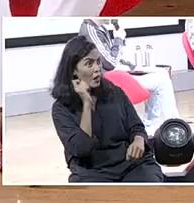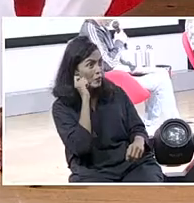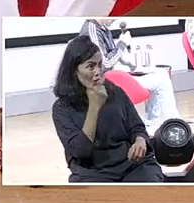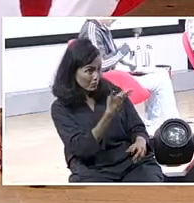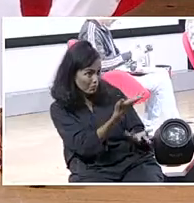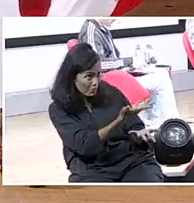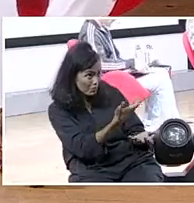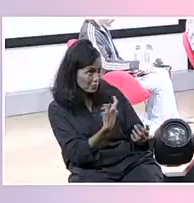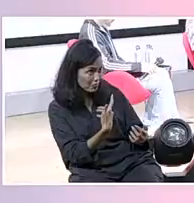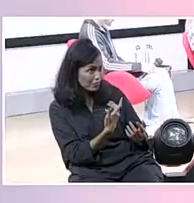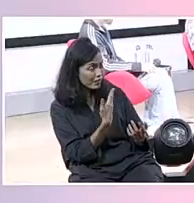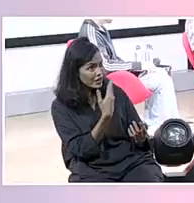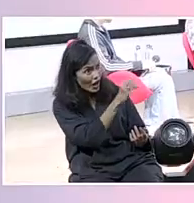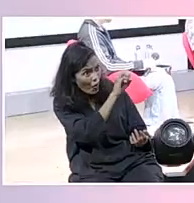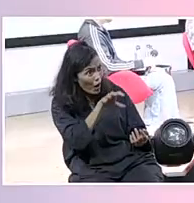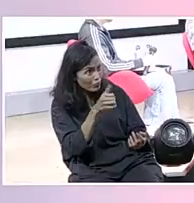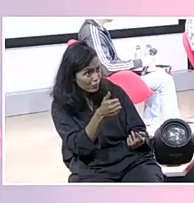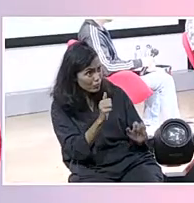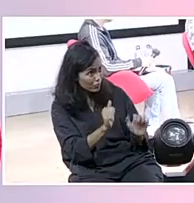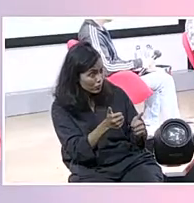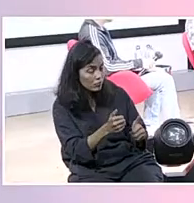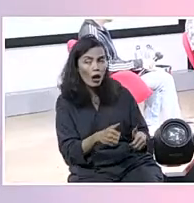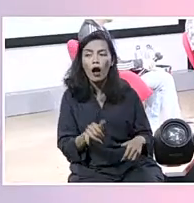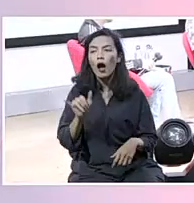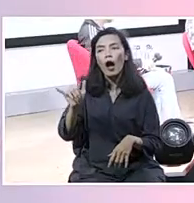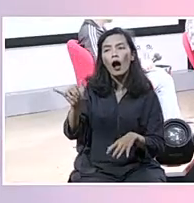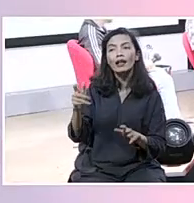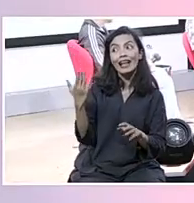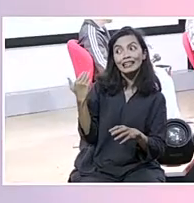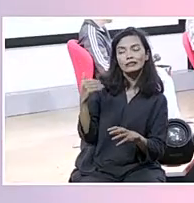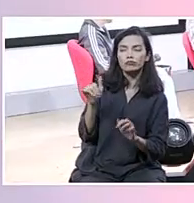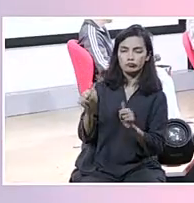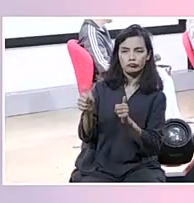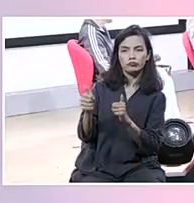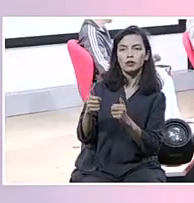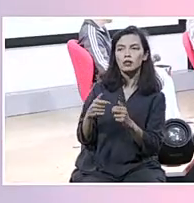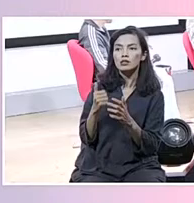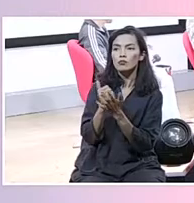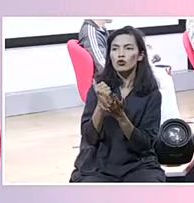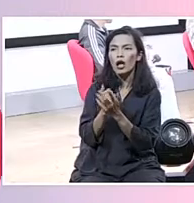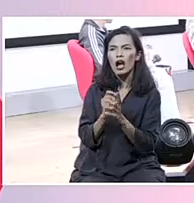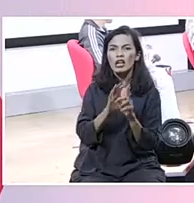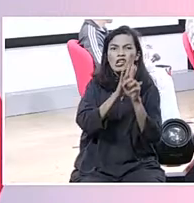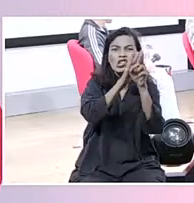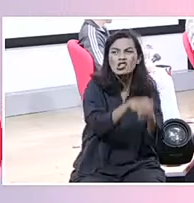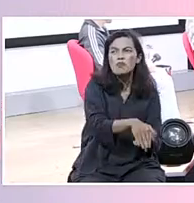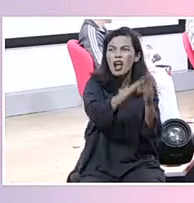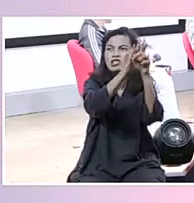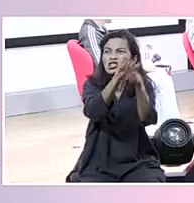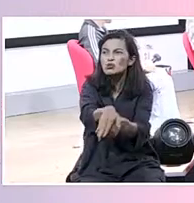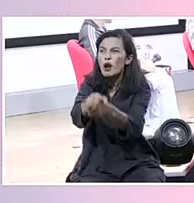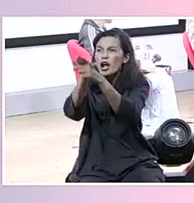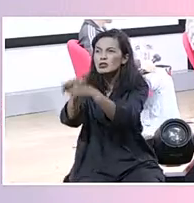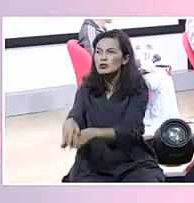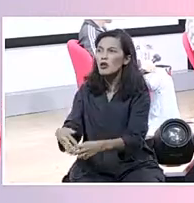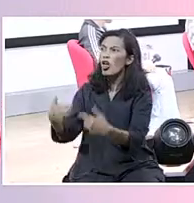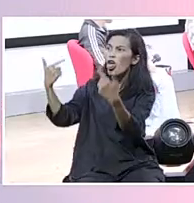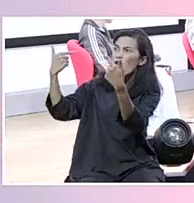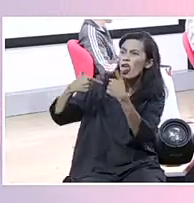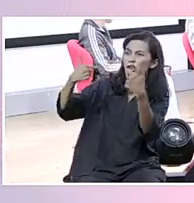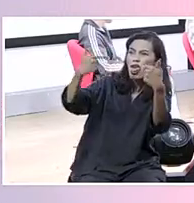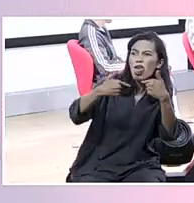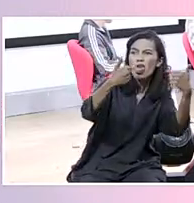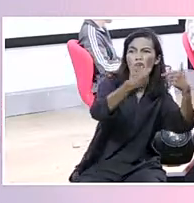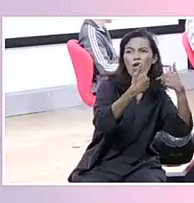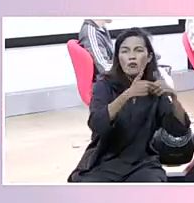Yeah. I would say... with discrimination, with biases, bringing it to light,